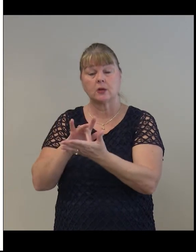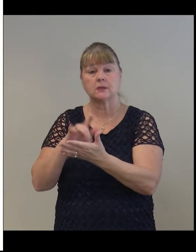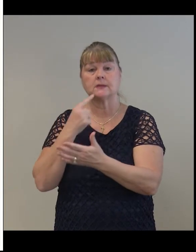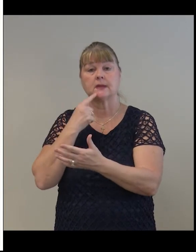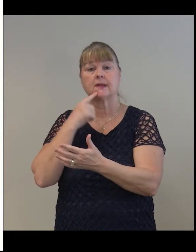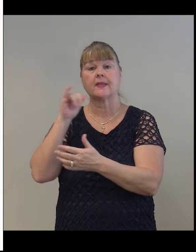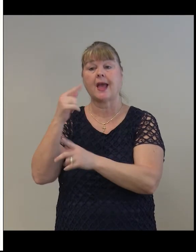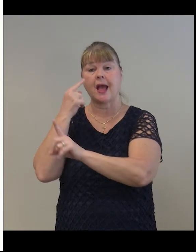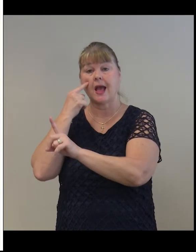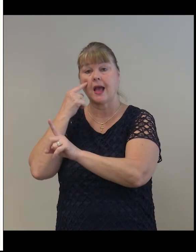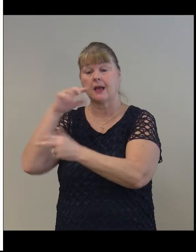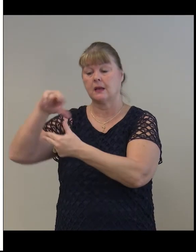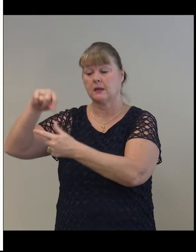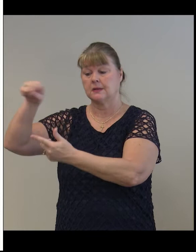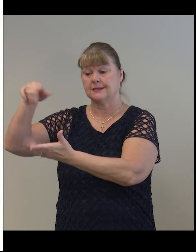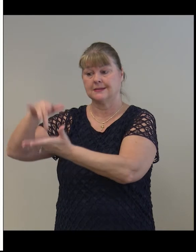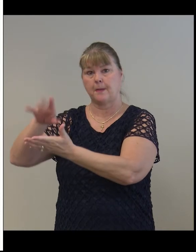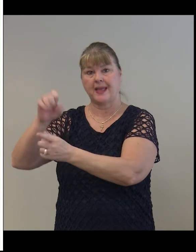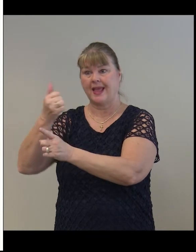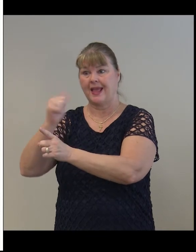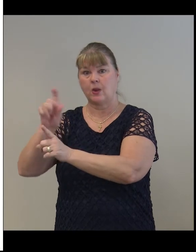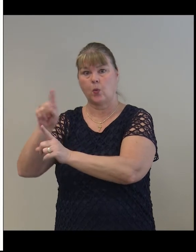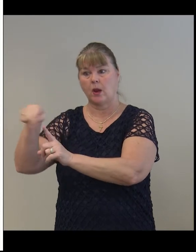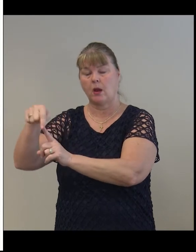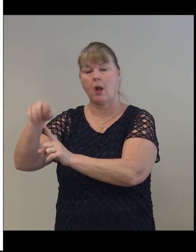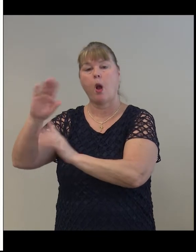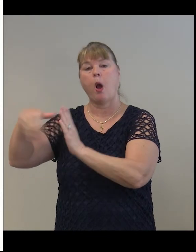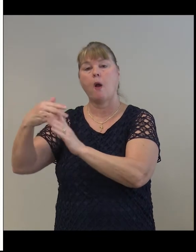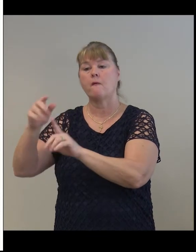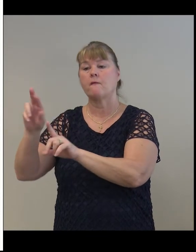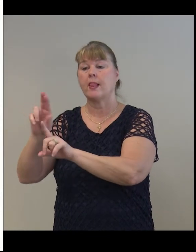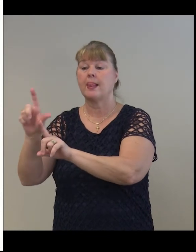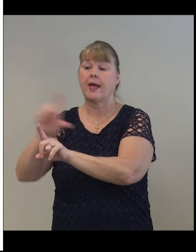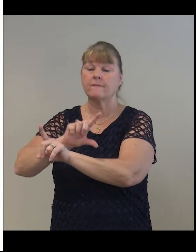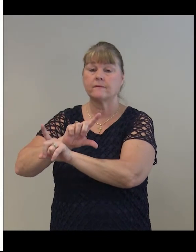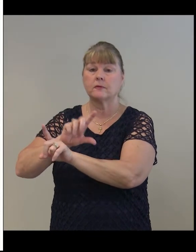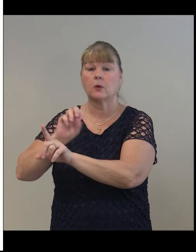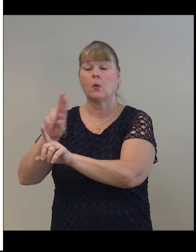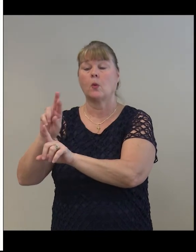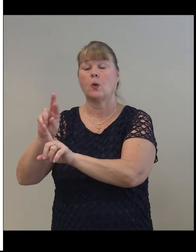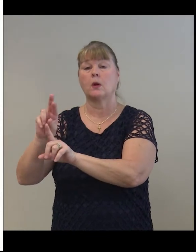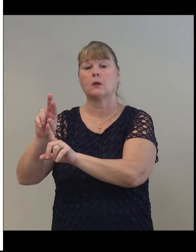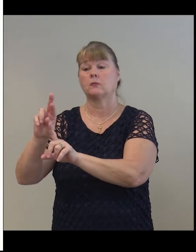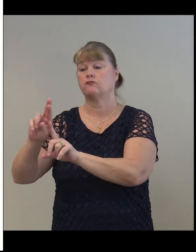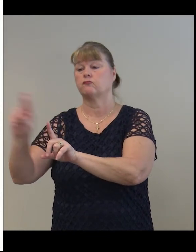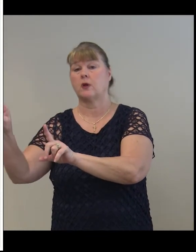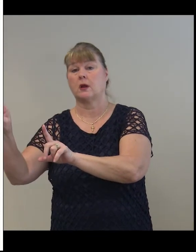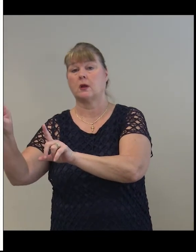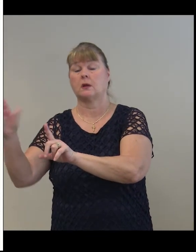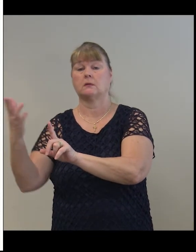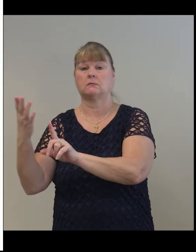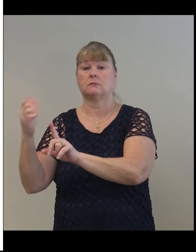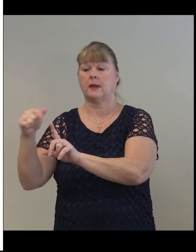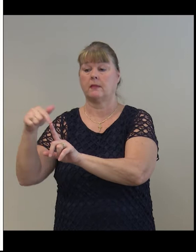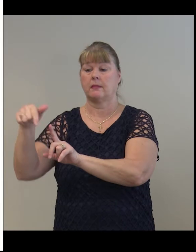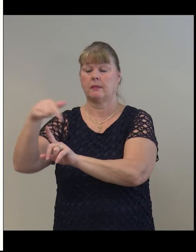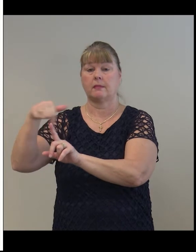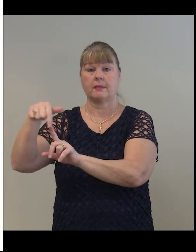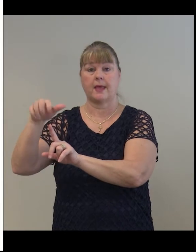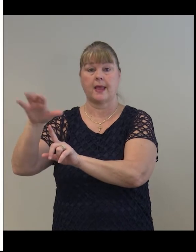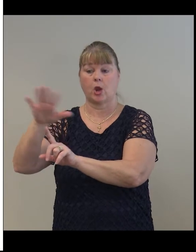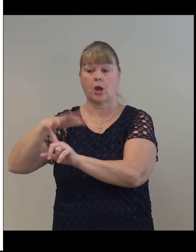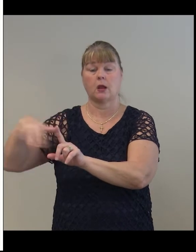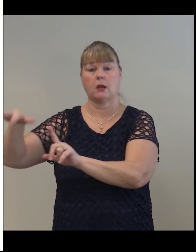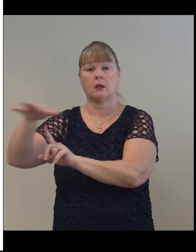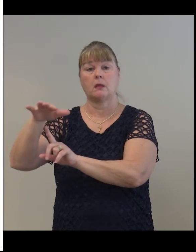Center is saying that the eye of the storm could be anywhere. It could be all the way to the far left of that cone, or it could be all the way to the far right of